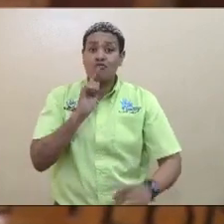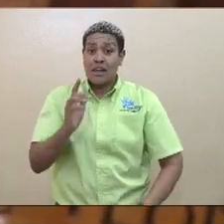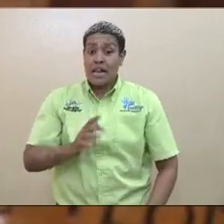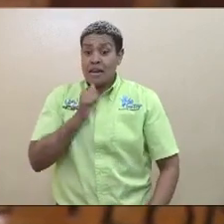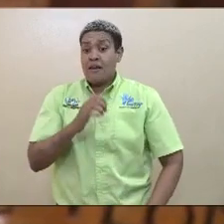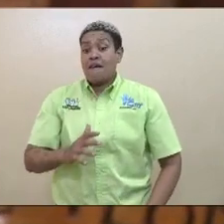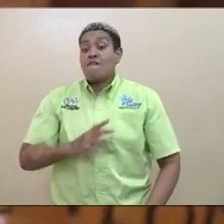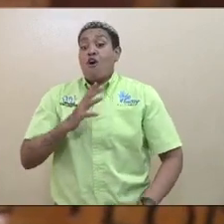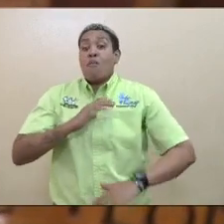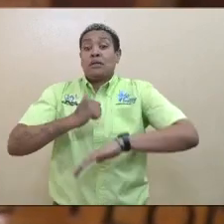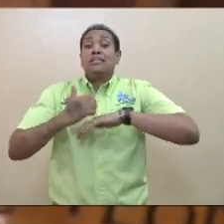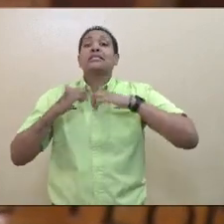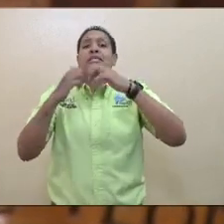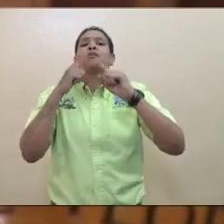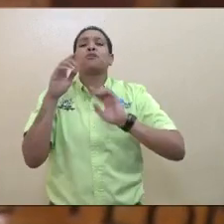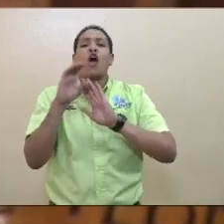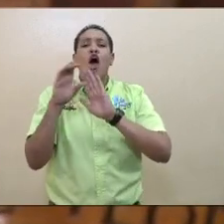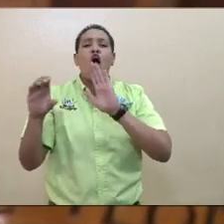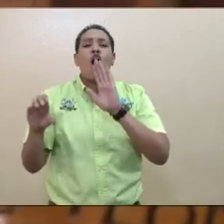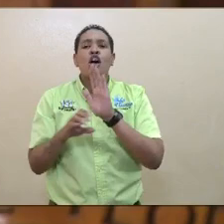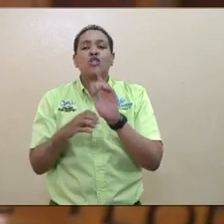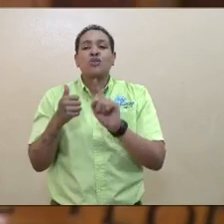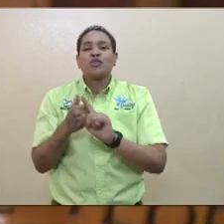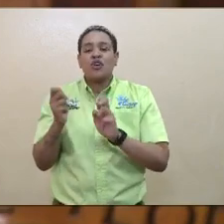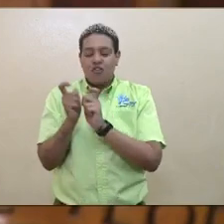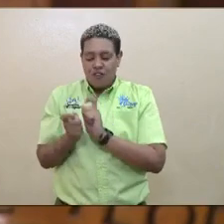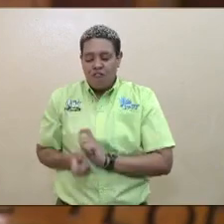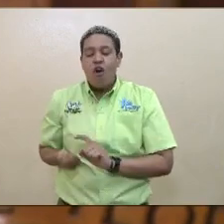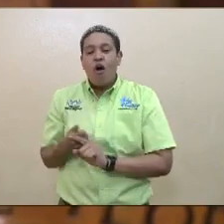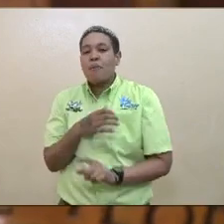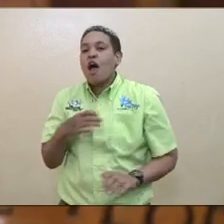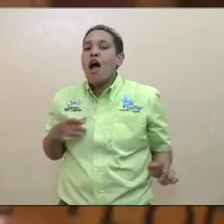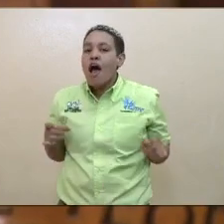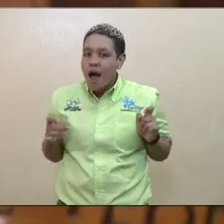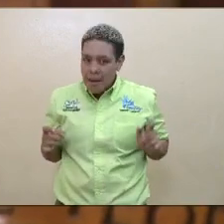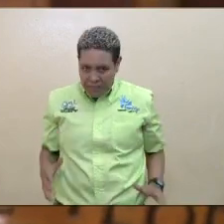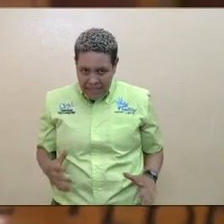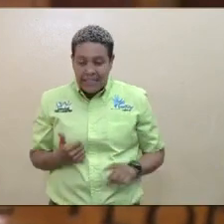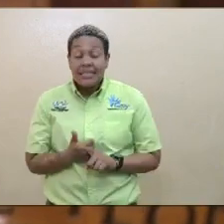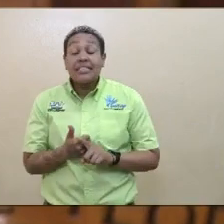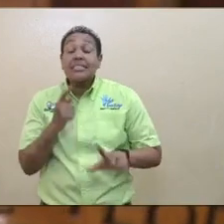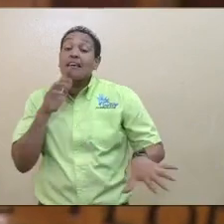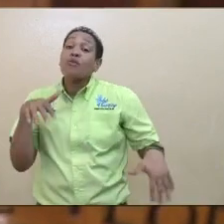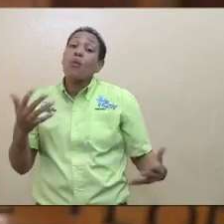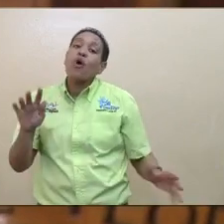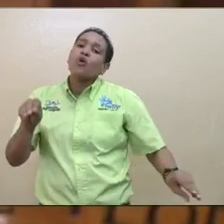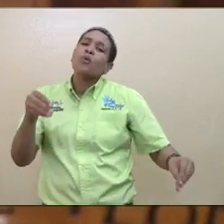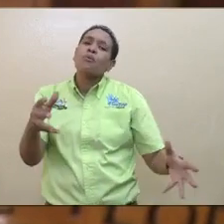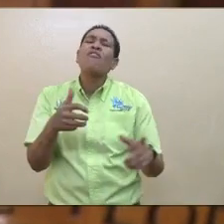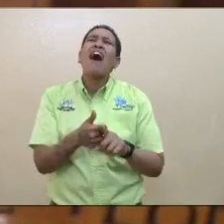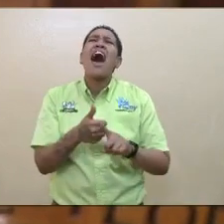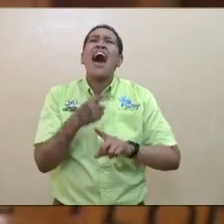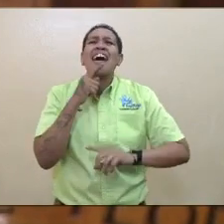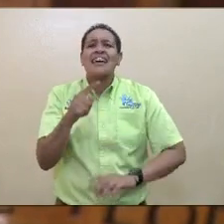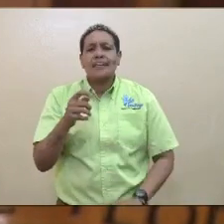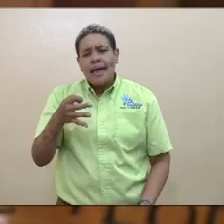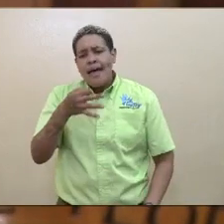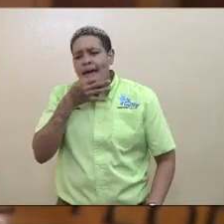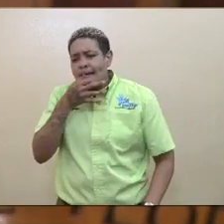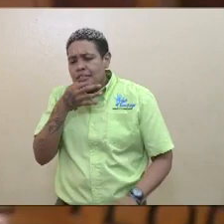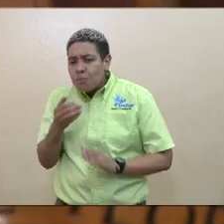formally constituting the Constitutional Reform Committee to provide